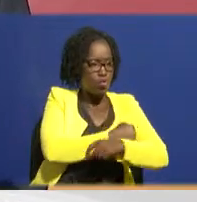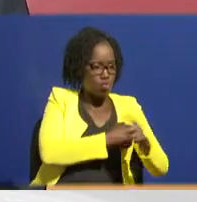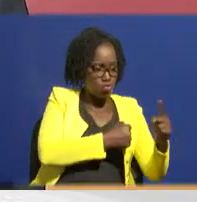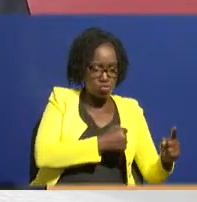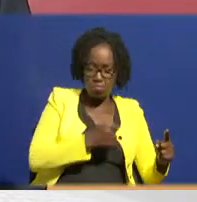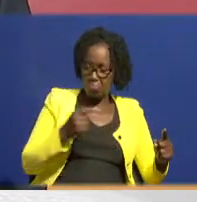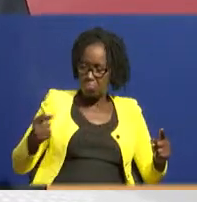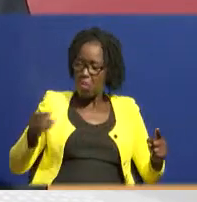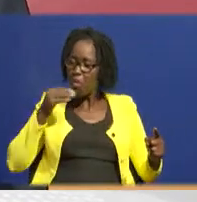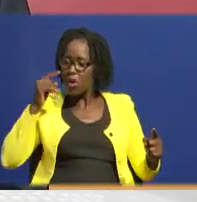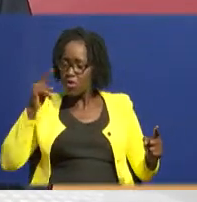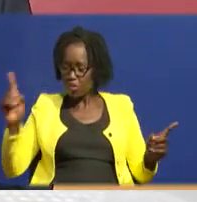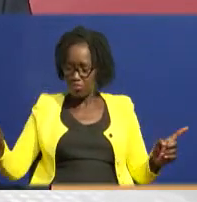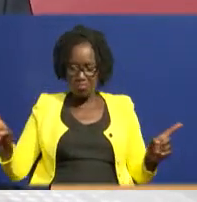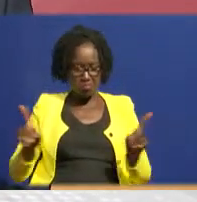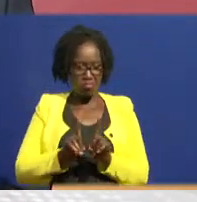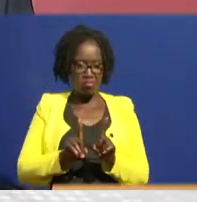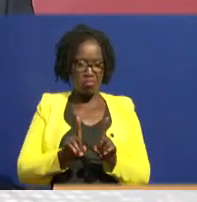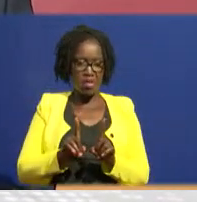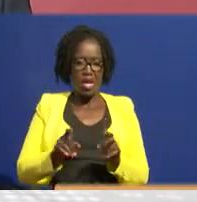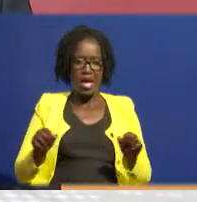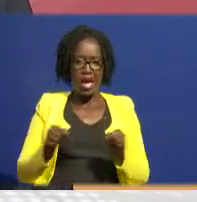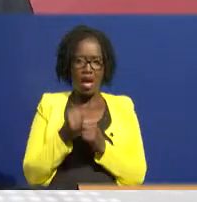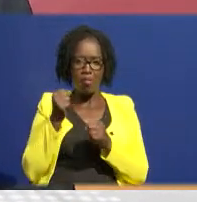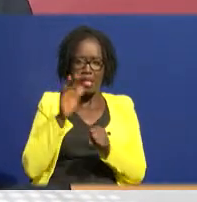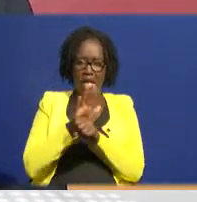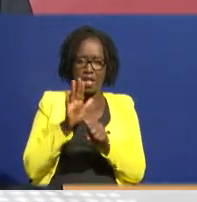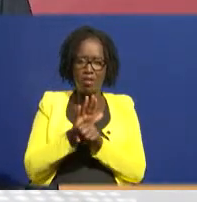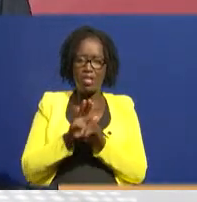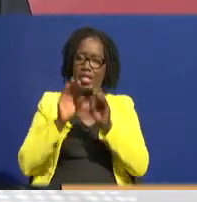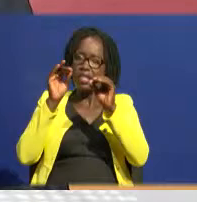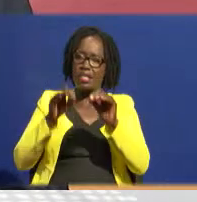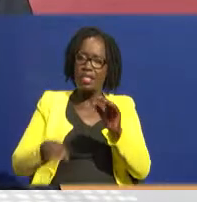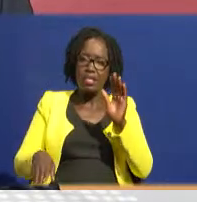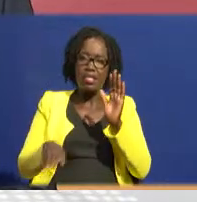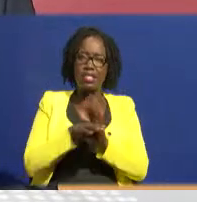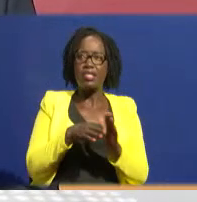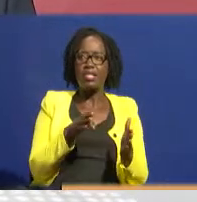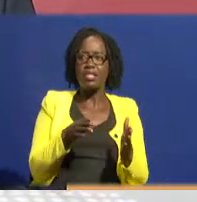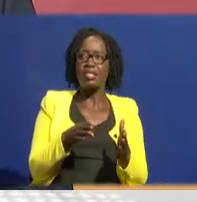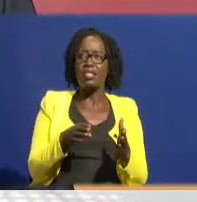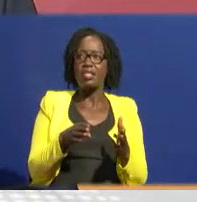happen during when the child is being sent. Because the teacher sent the children